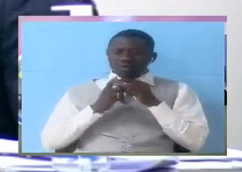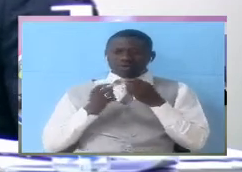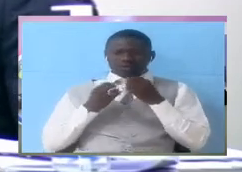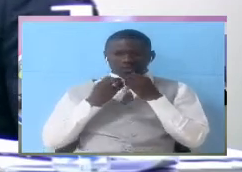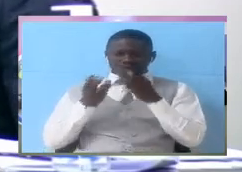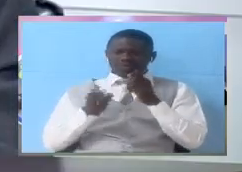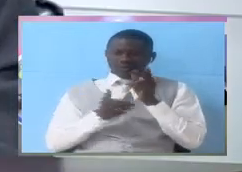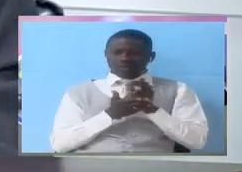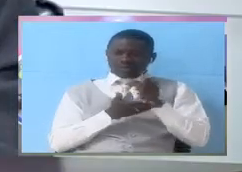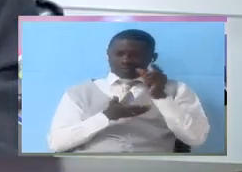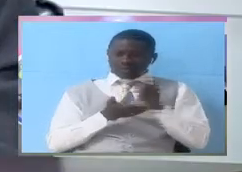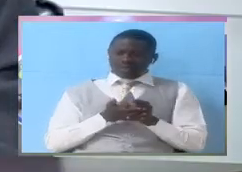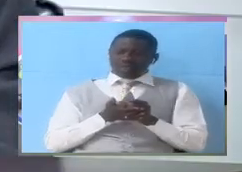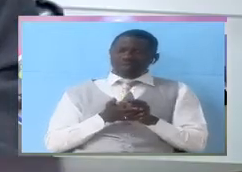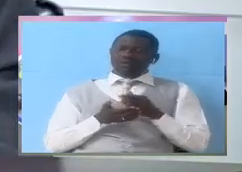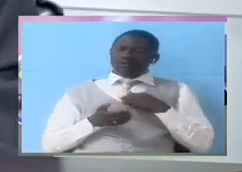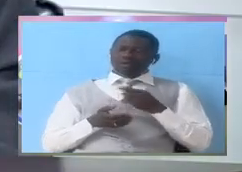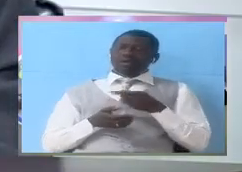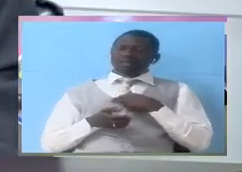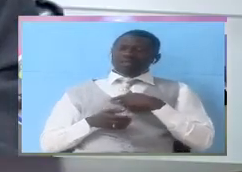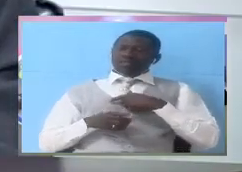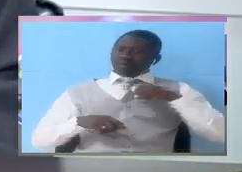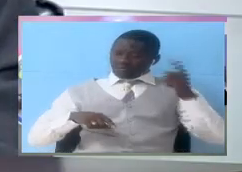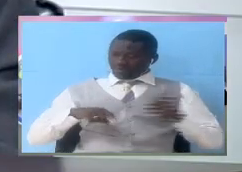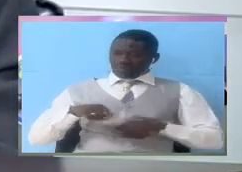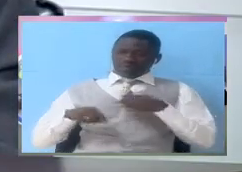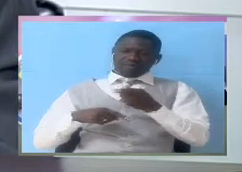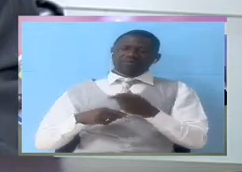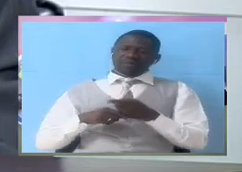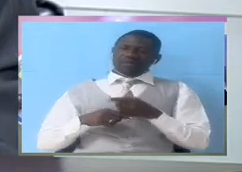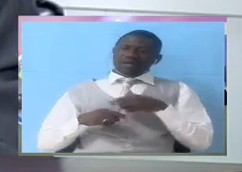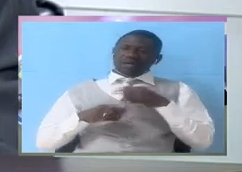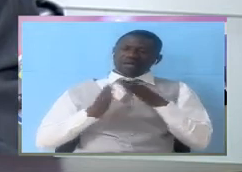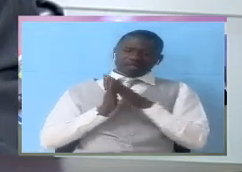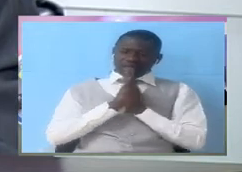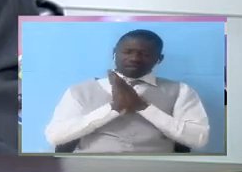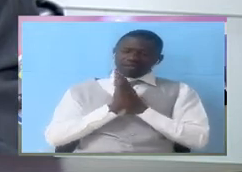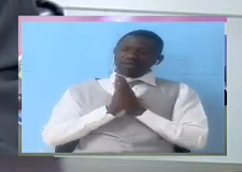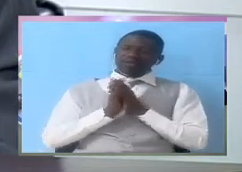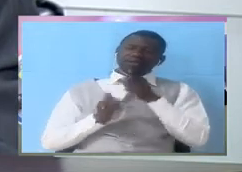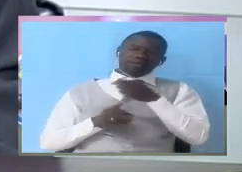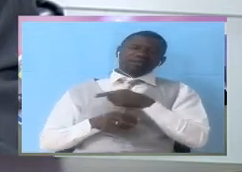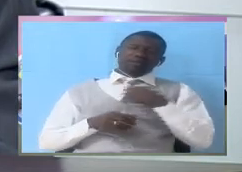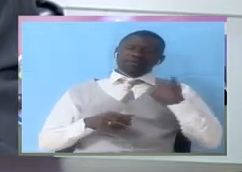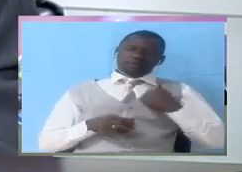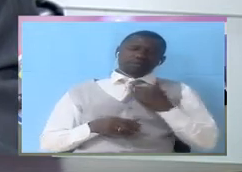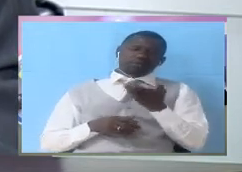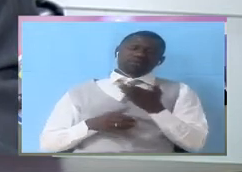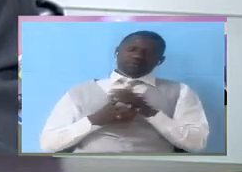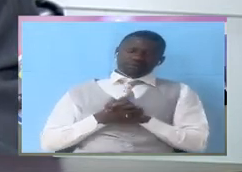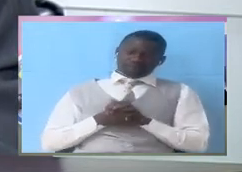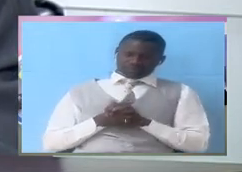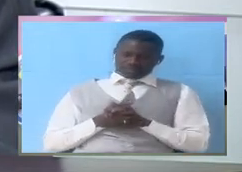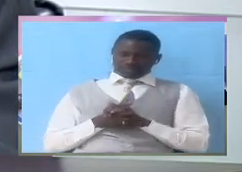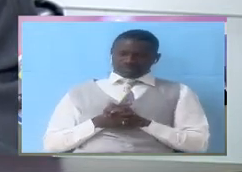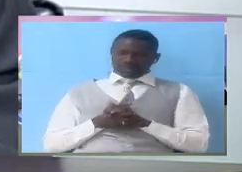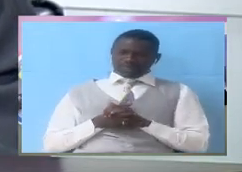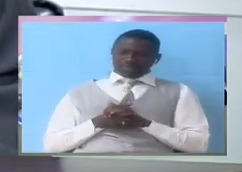these witnesses, of these suspects. Te ci kaddu yoyu nga xamné mom la joxé nak ci la ñu sukkandeku nak pour yobbu ko ko ci kanami